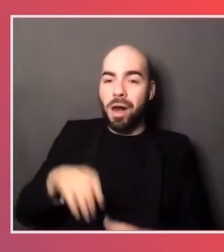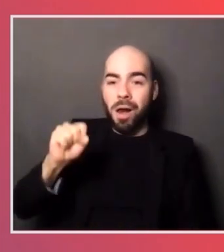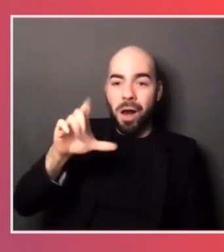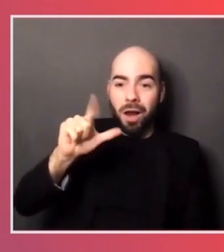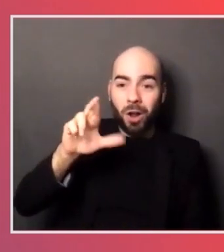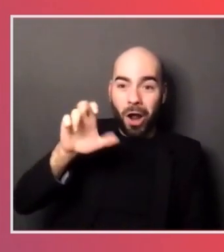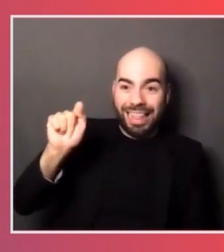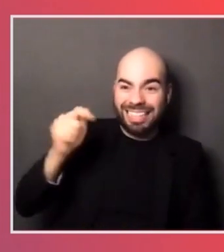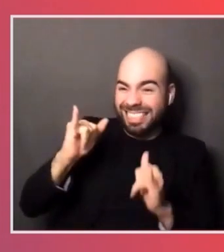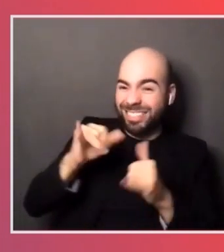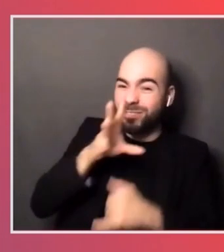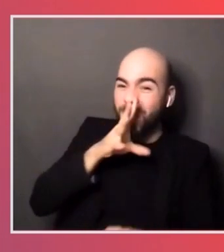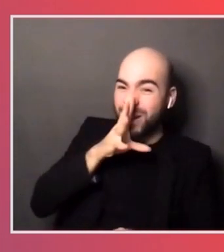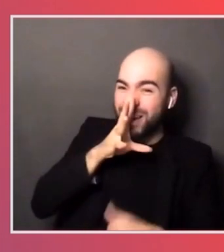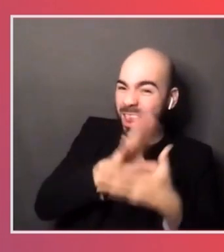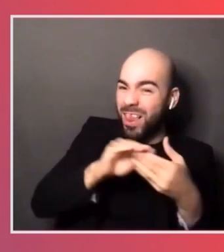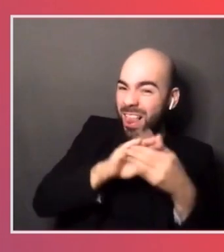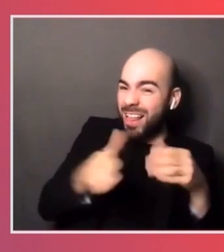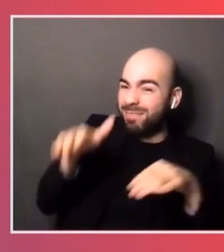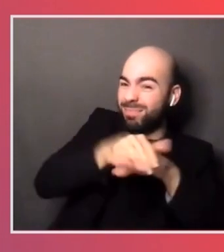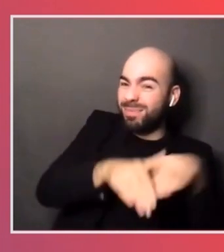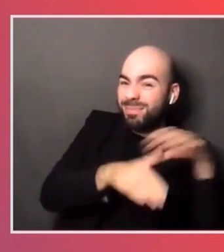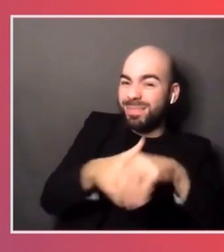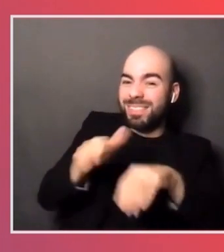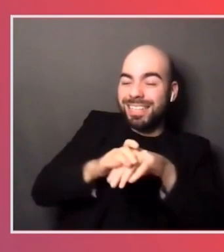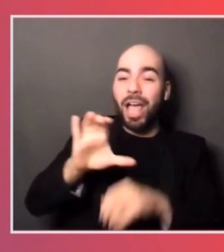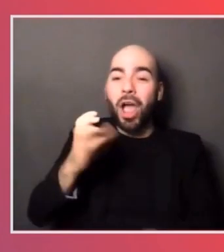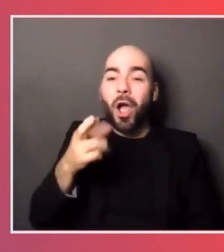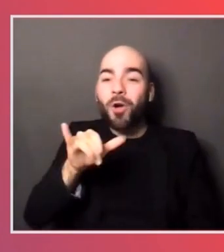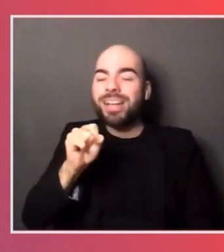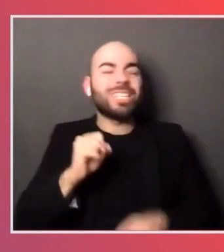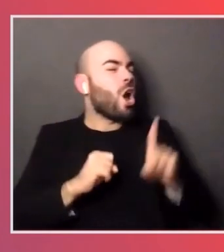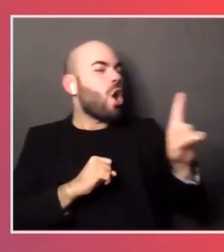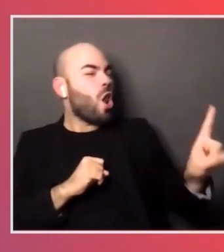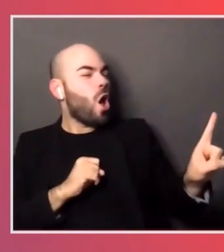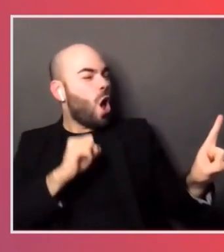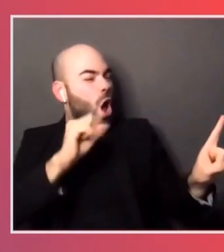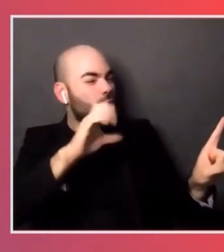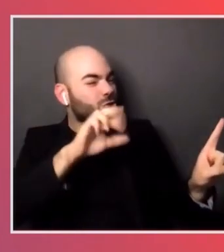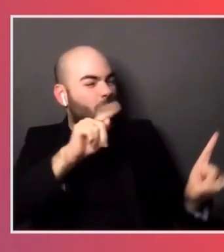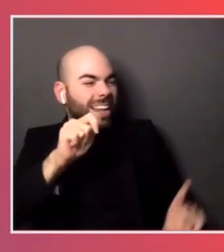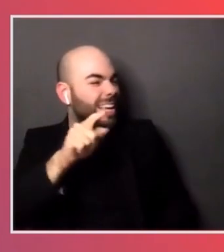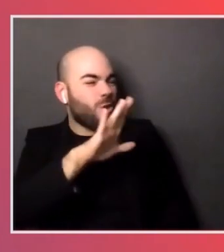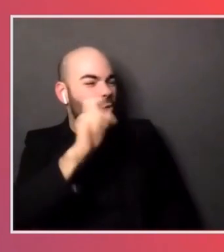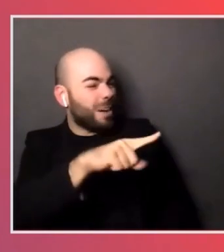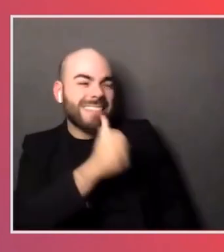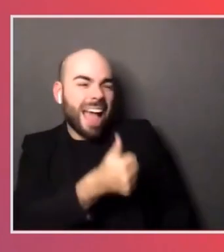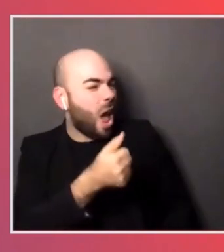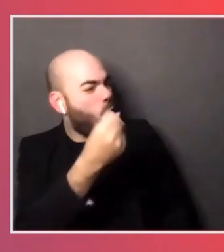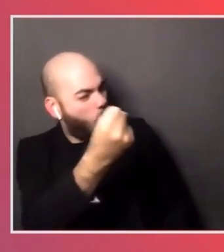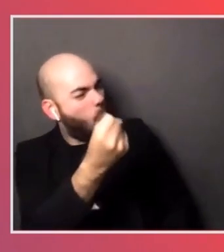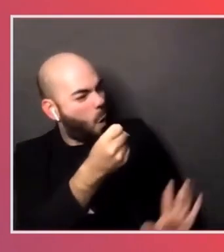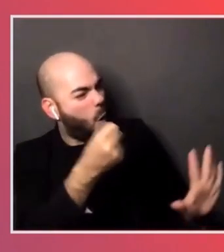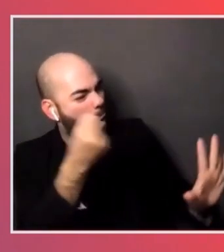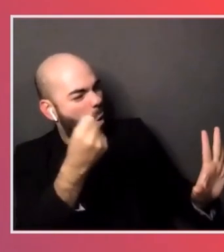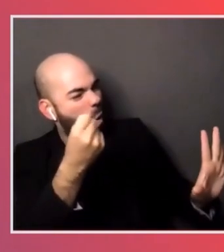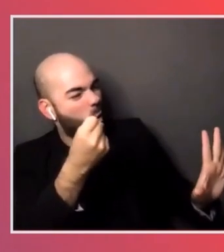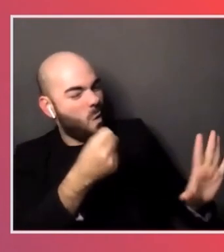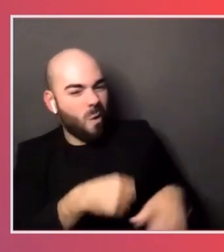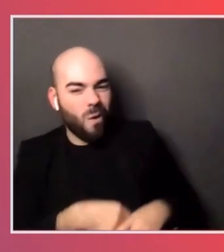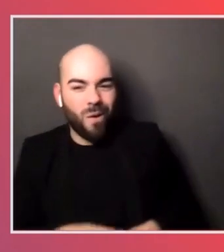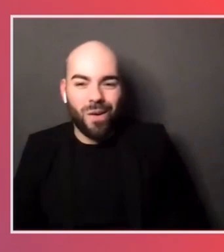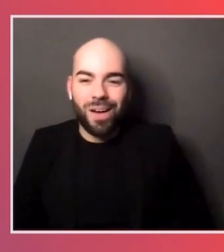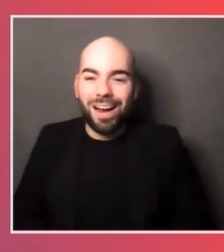Scarlett, we're going to let Rudd take this one. And then I'm going to defer to my favorite Rush song for Scarlett. Scarlett, what do you think? What would my favorite